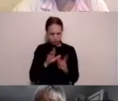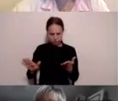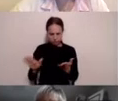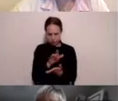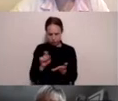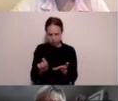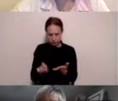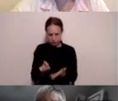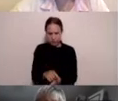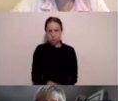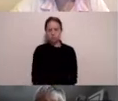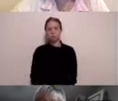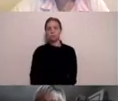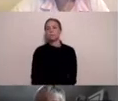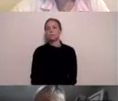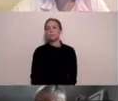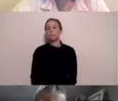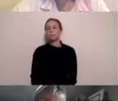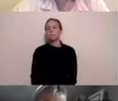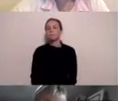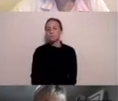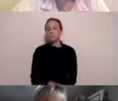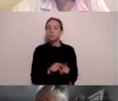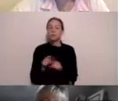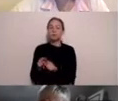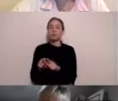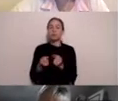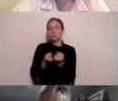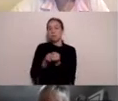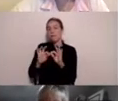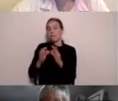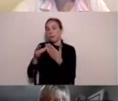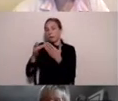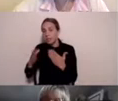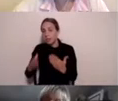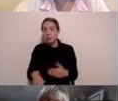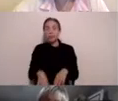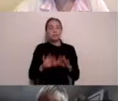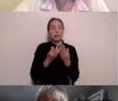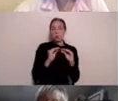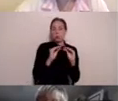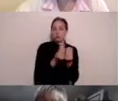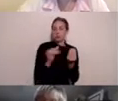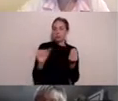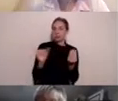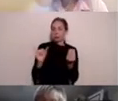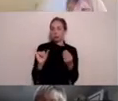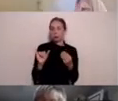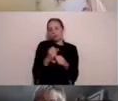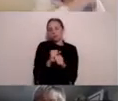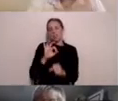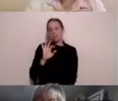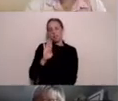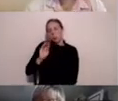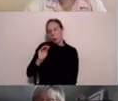experiencing, and also to support family leaders and family-based organizations, or FBOs as we call them. Here are some ways that Hands